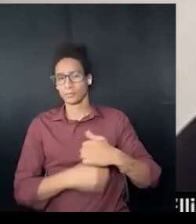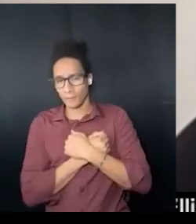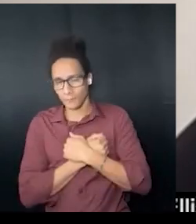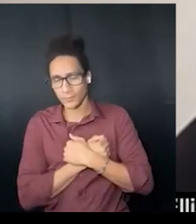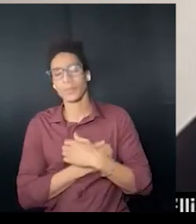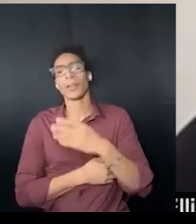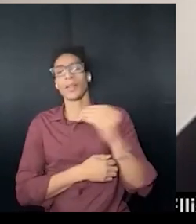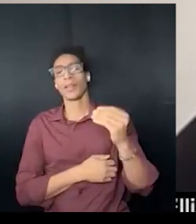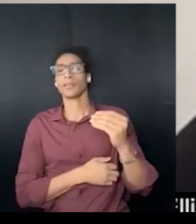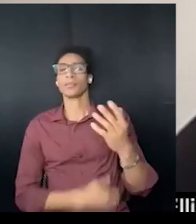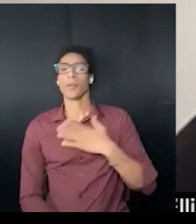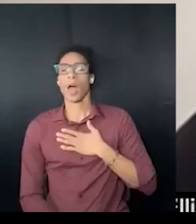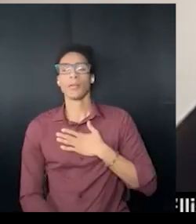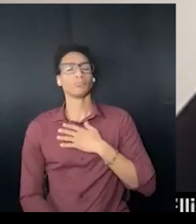I,